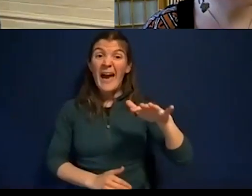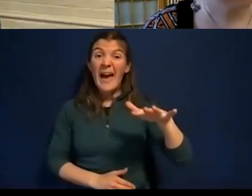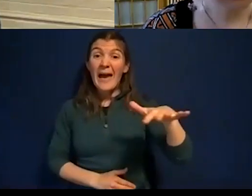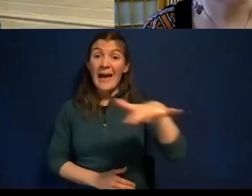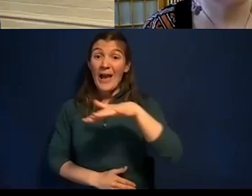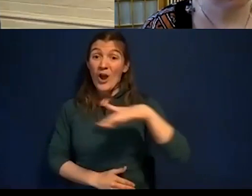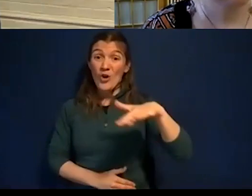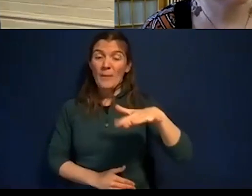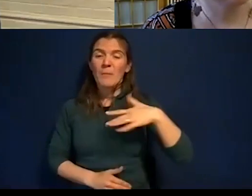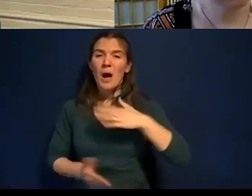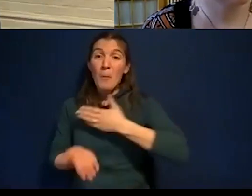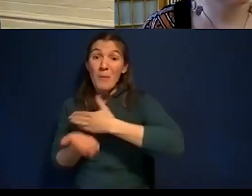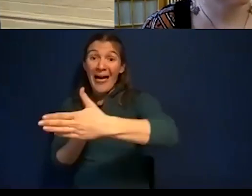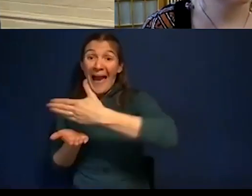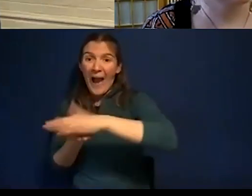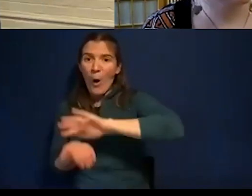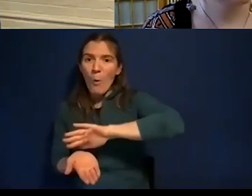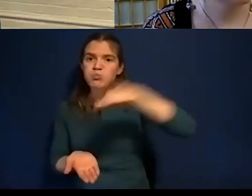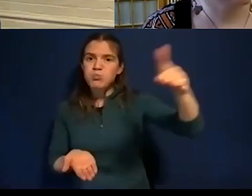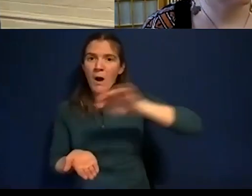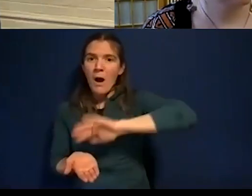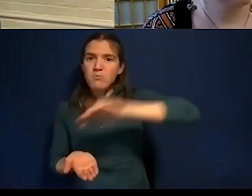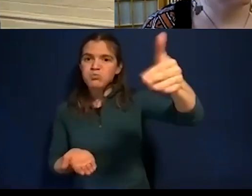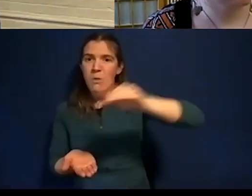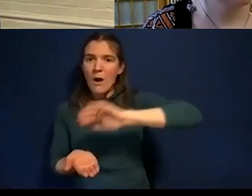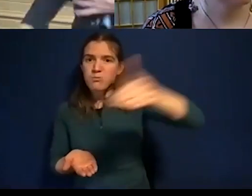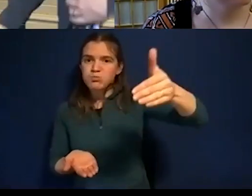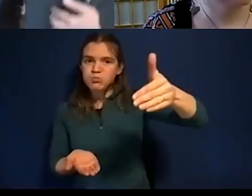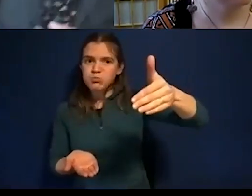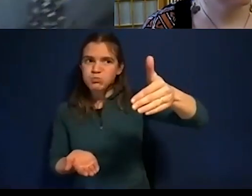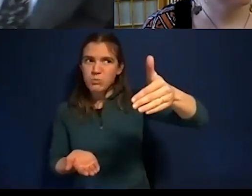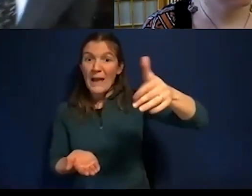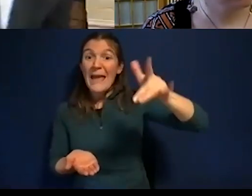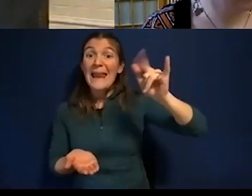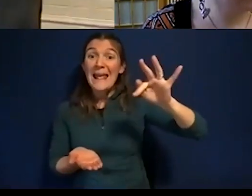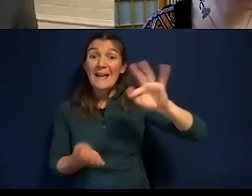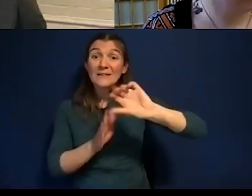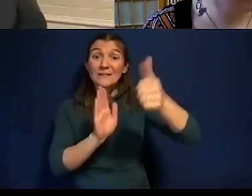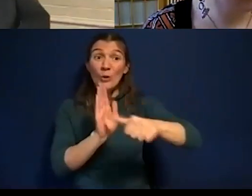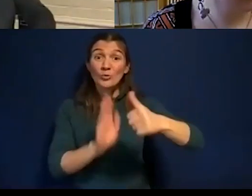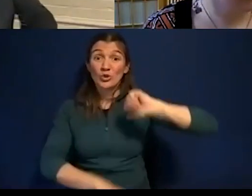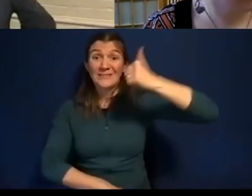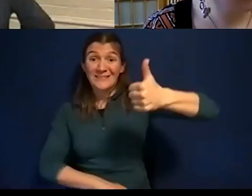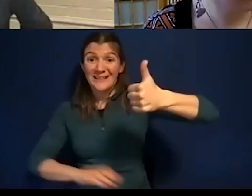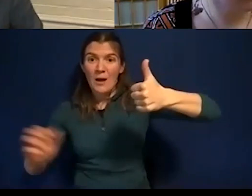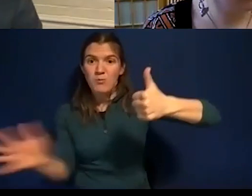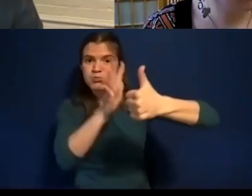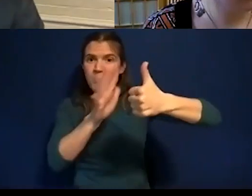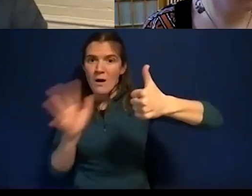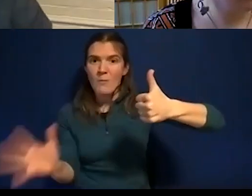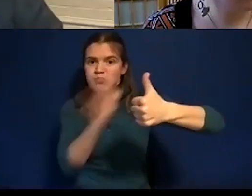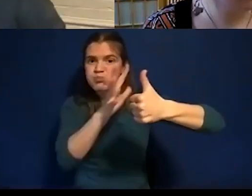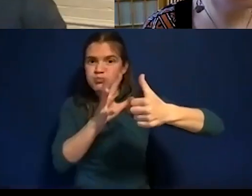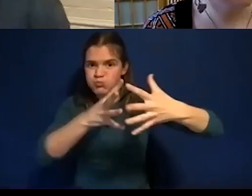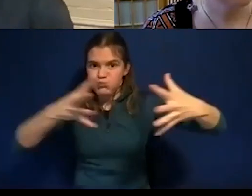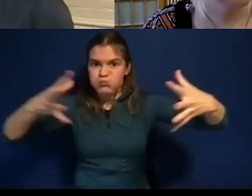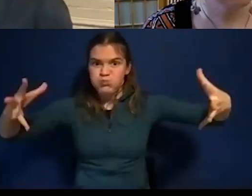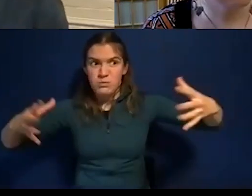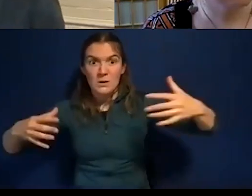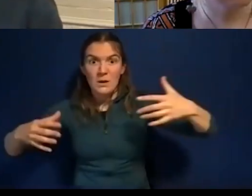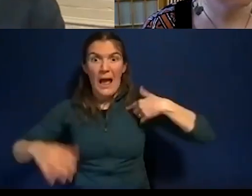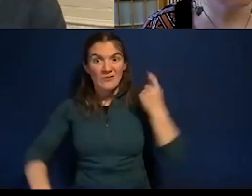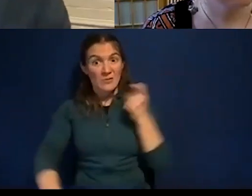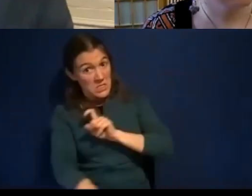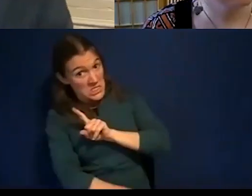very high with snow. And then if you have a structure that can collect snow, I know that I have to check pretty